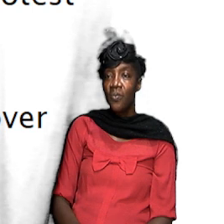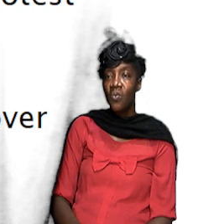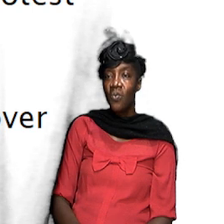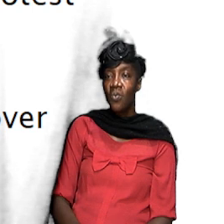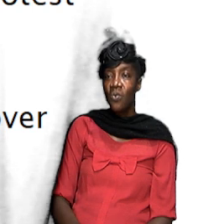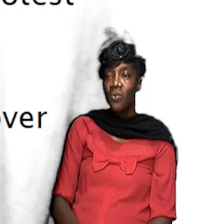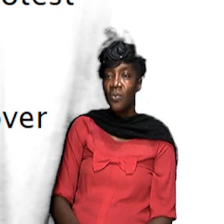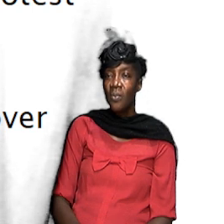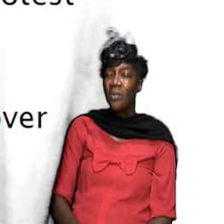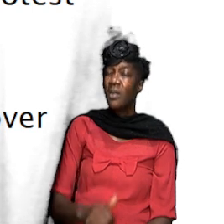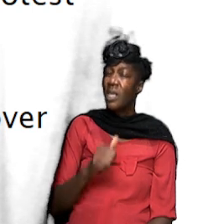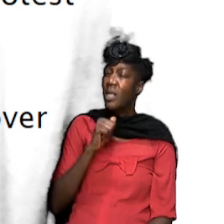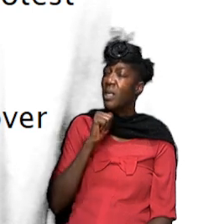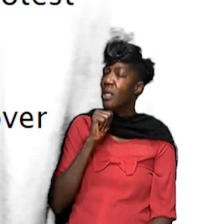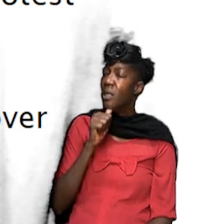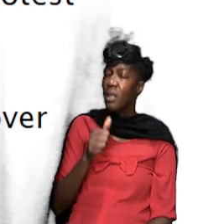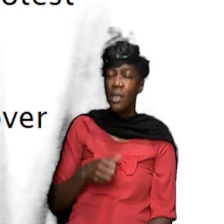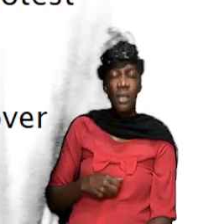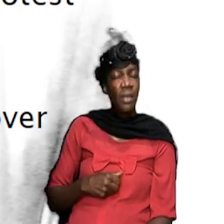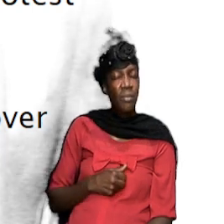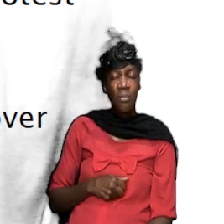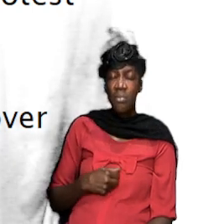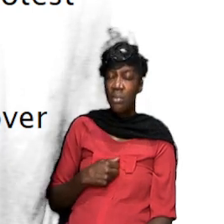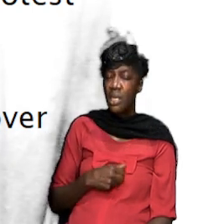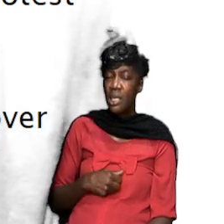was displeased.